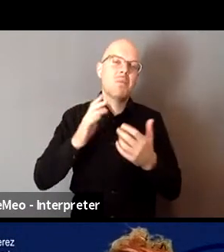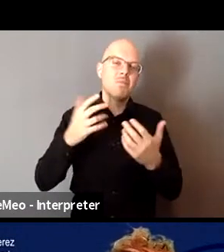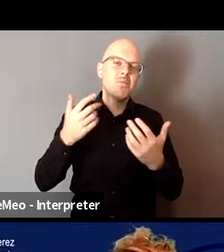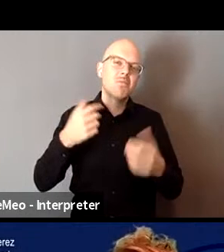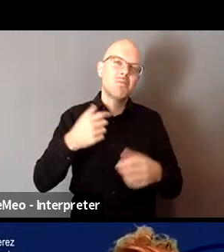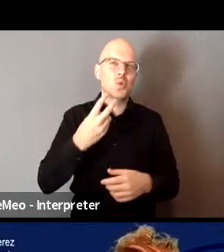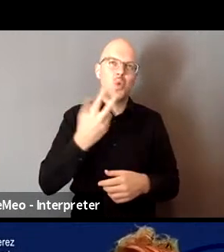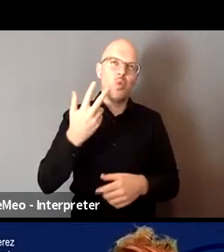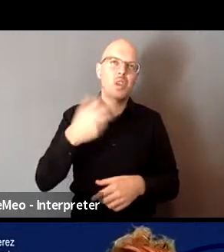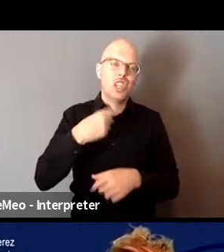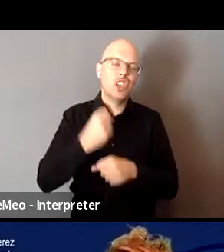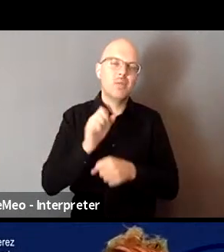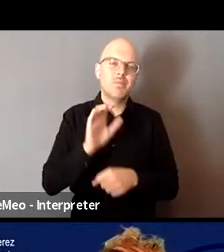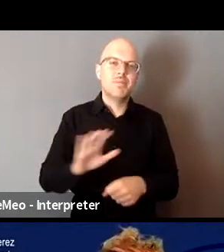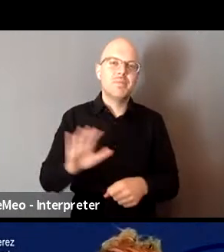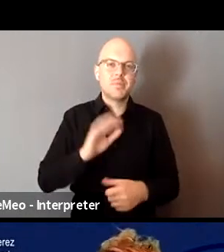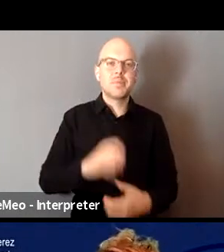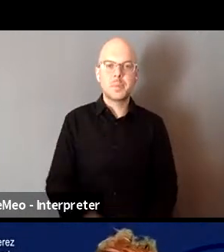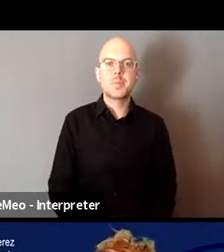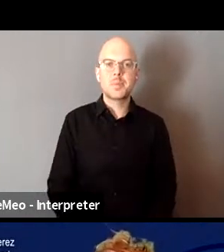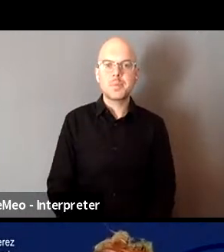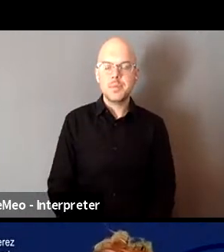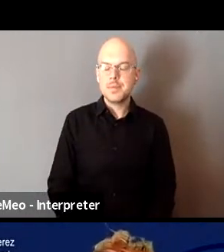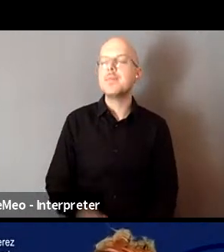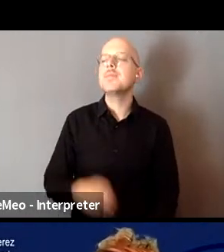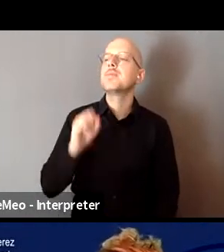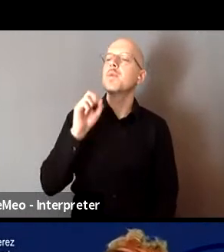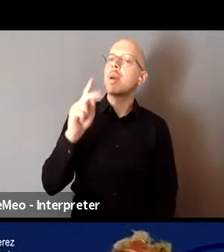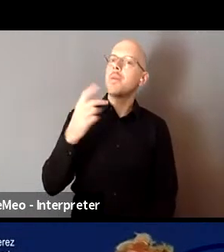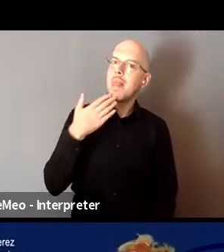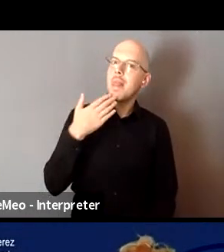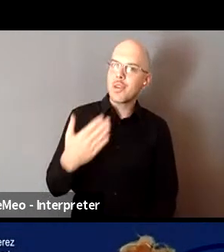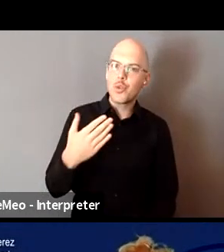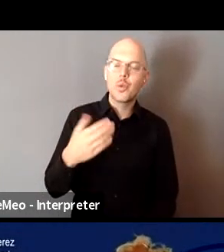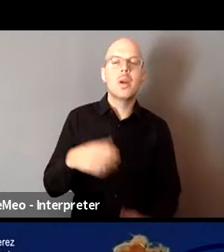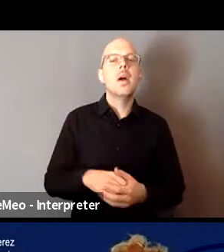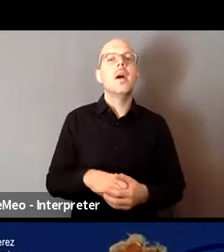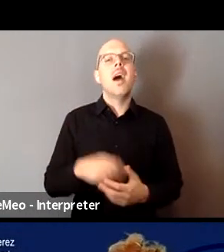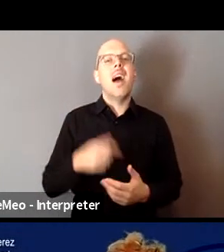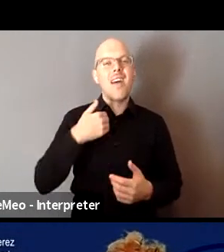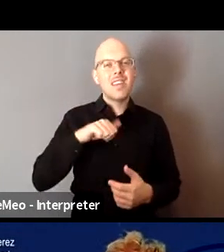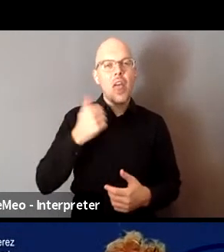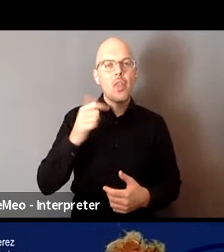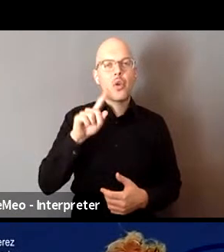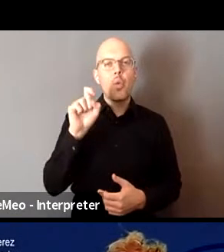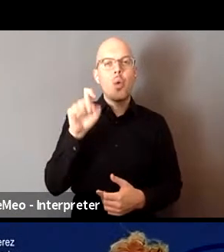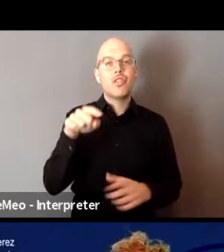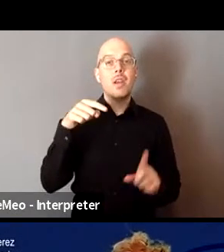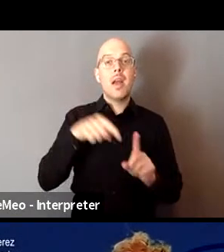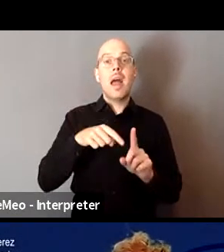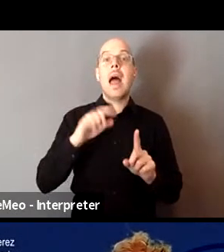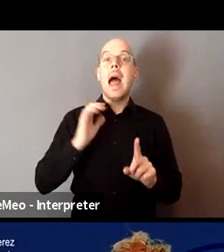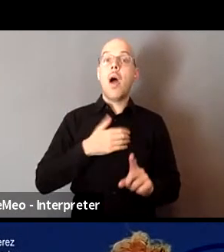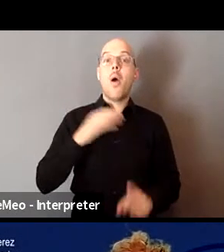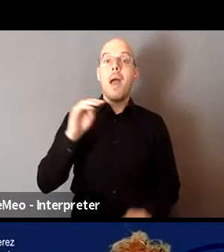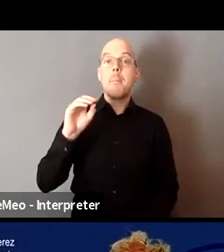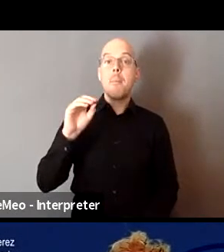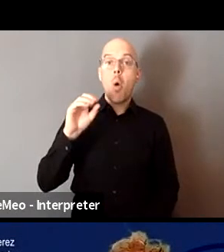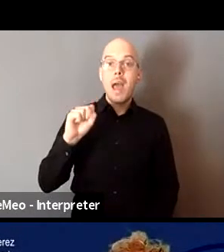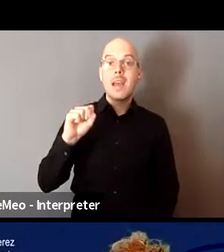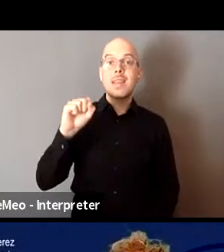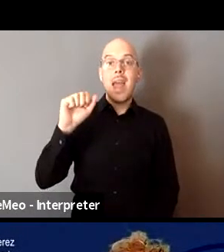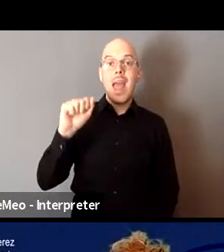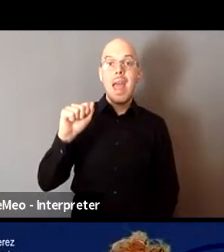So I have another live question here. Are particular MOS AFSC rating specialists